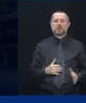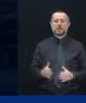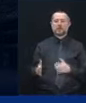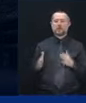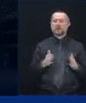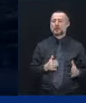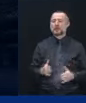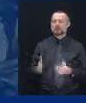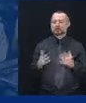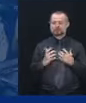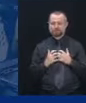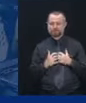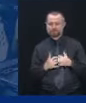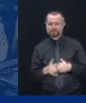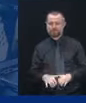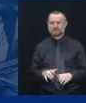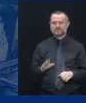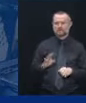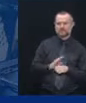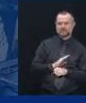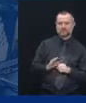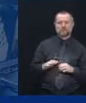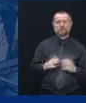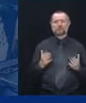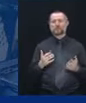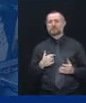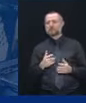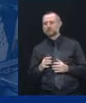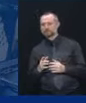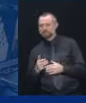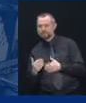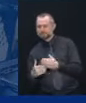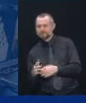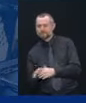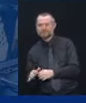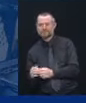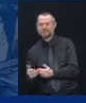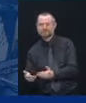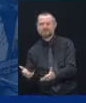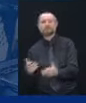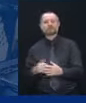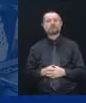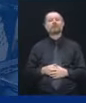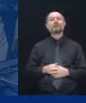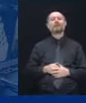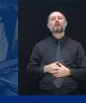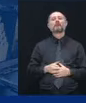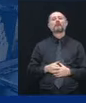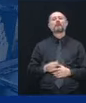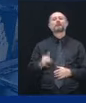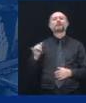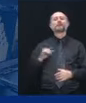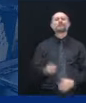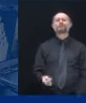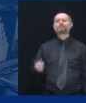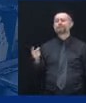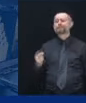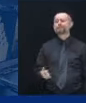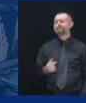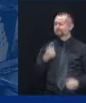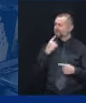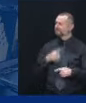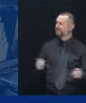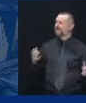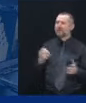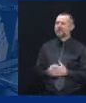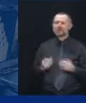make it happen. It's not going to be a situation where the economy will just come back. We have to make it come back. And